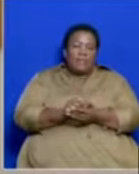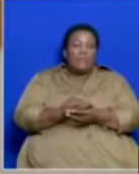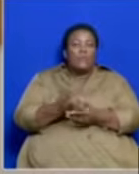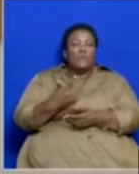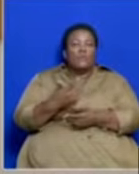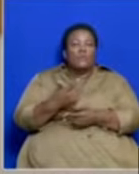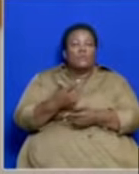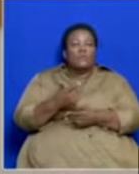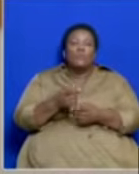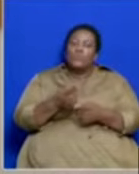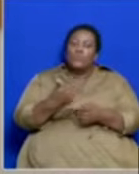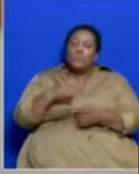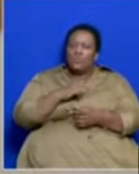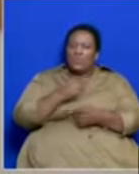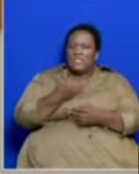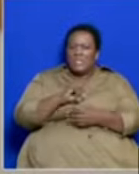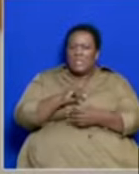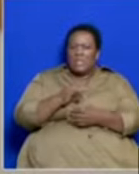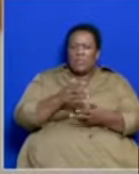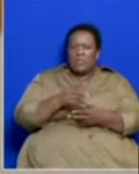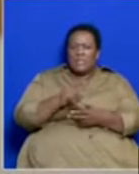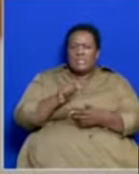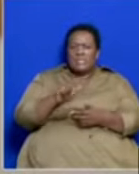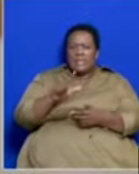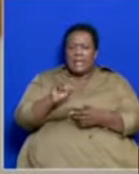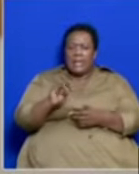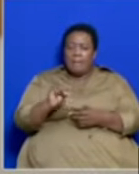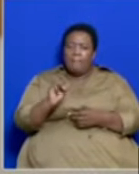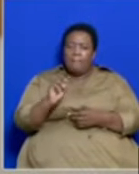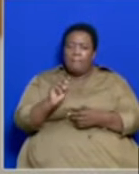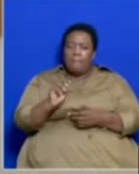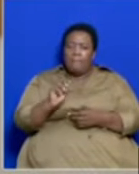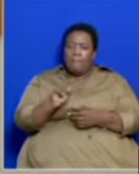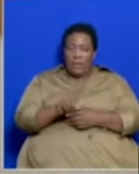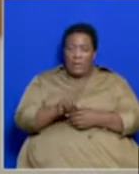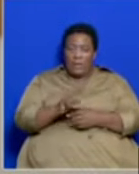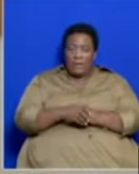9? 9090. Okay.